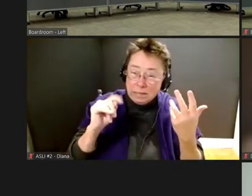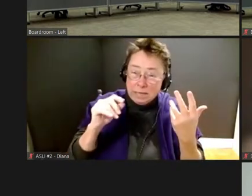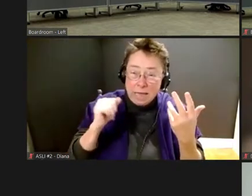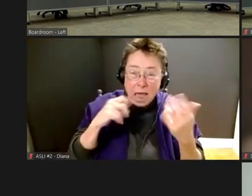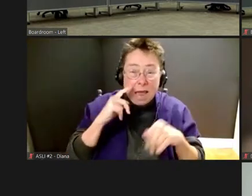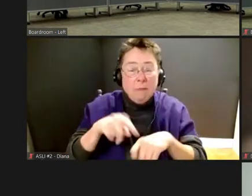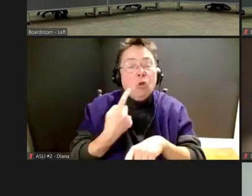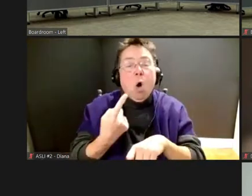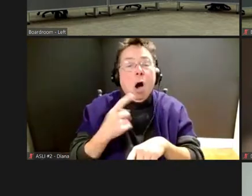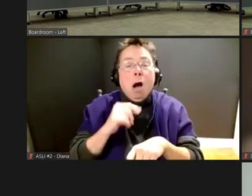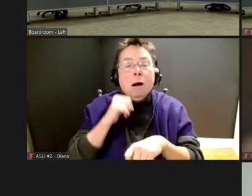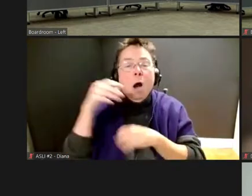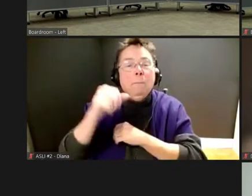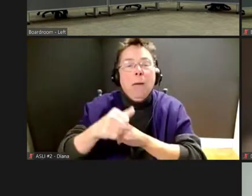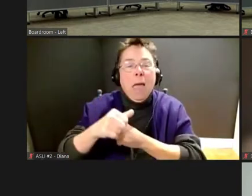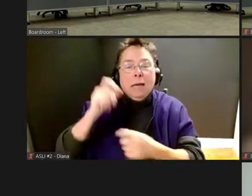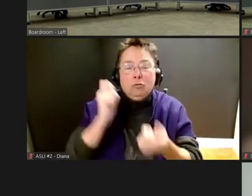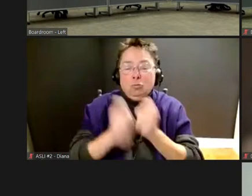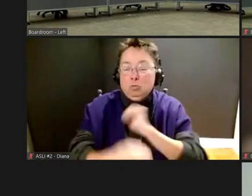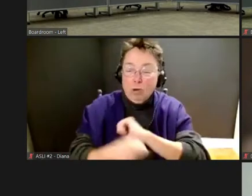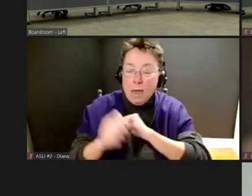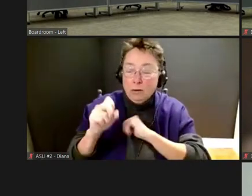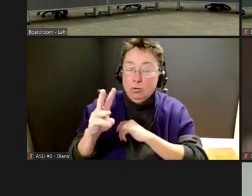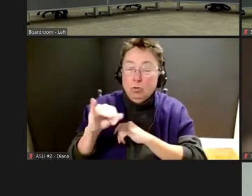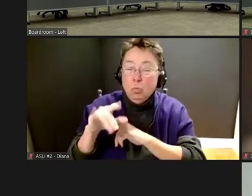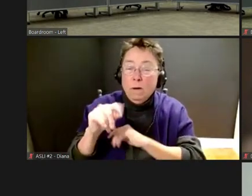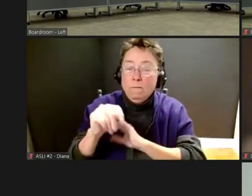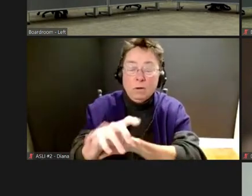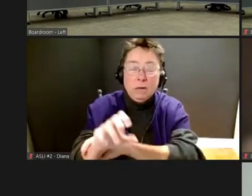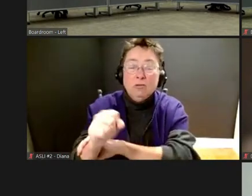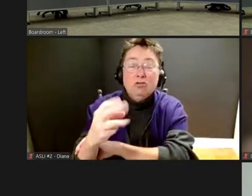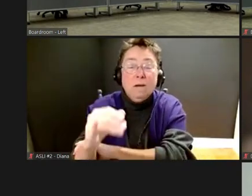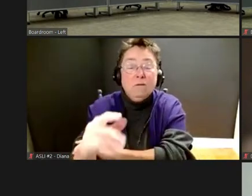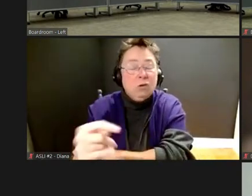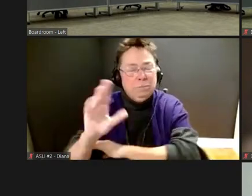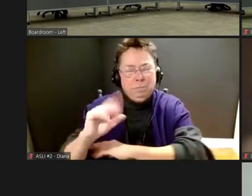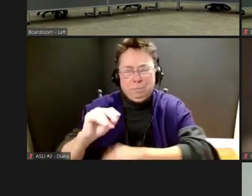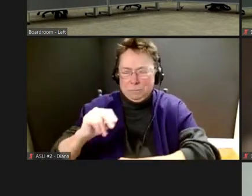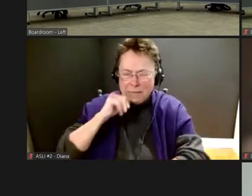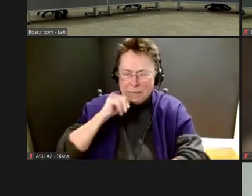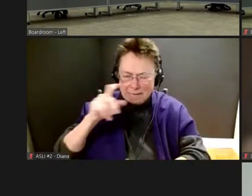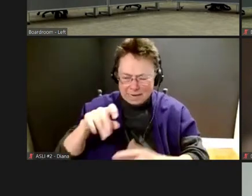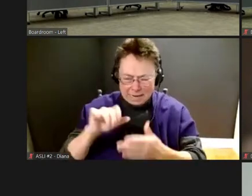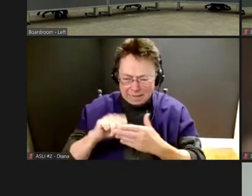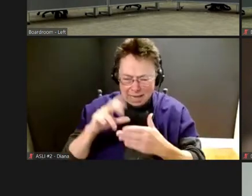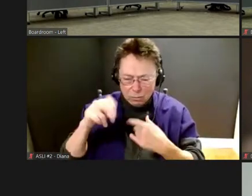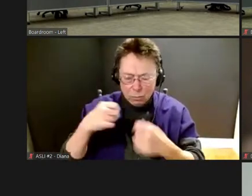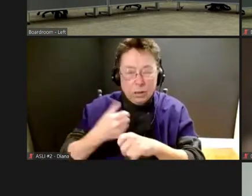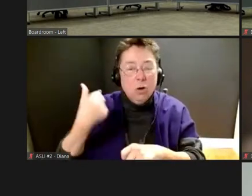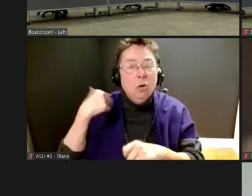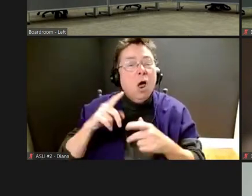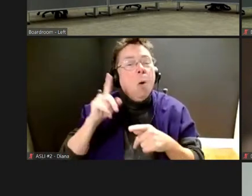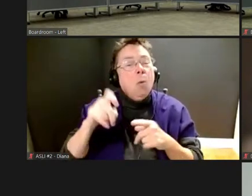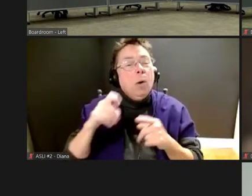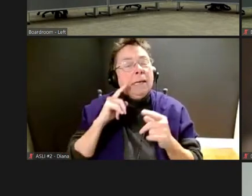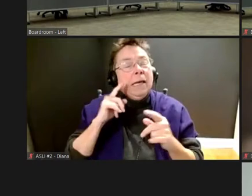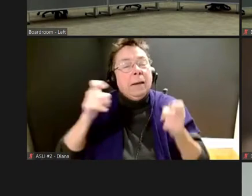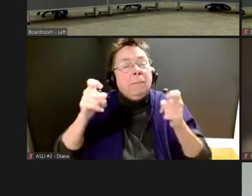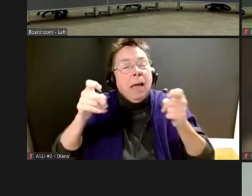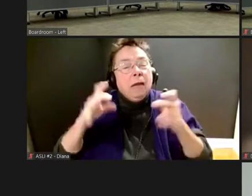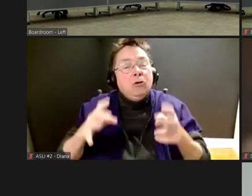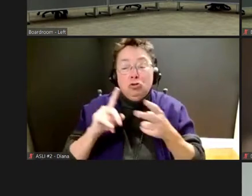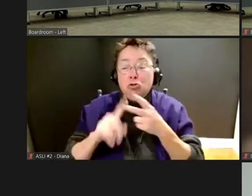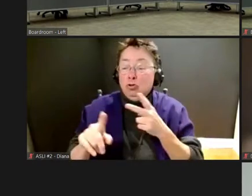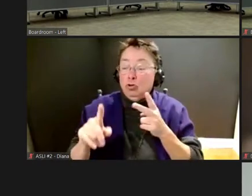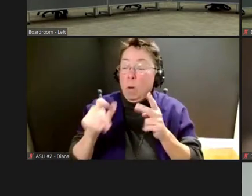shifts? It didn't need it 30 to 70 years ago. Do the people of Chicago region really need managers and private investigators and whole floors of